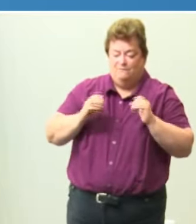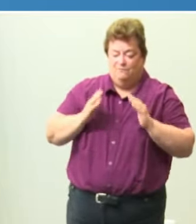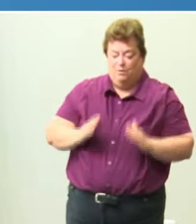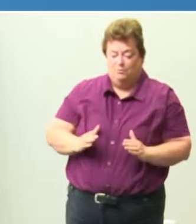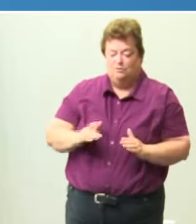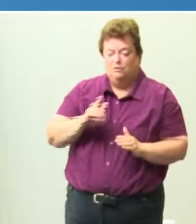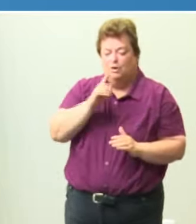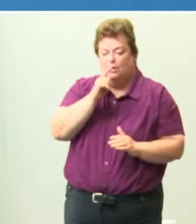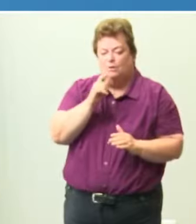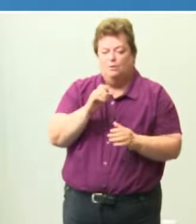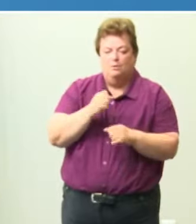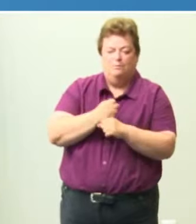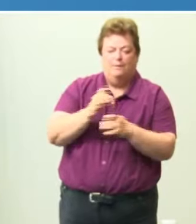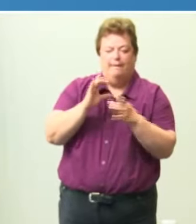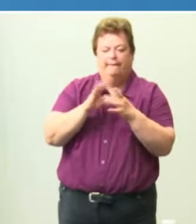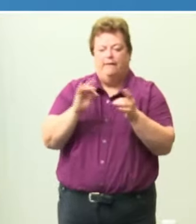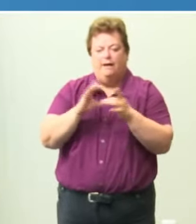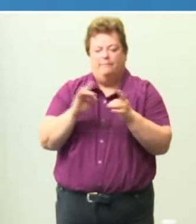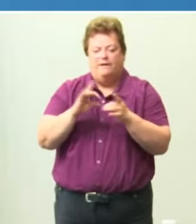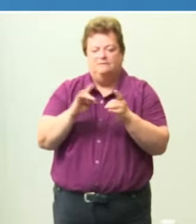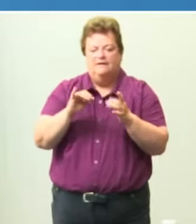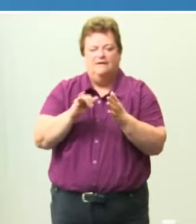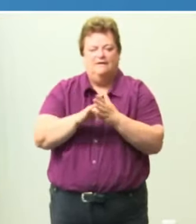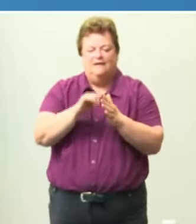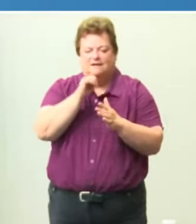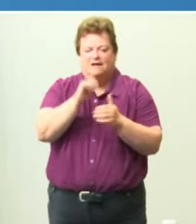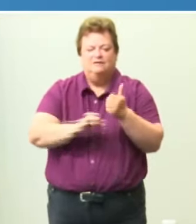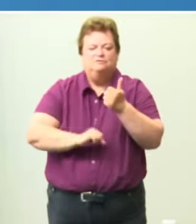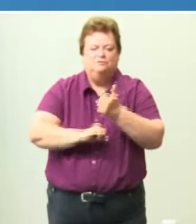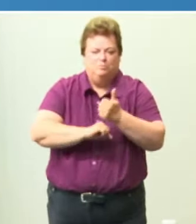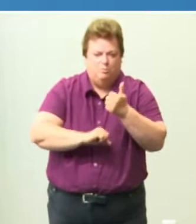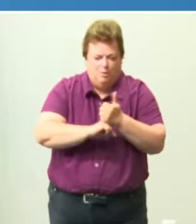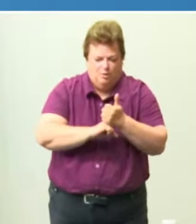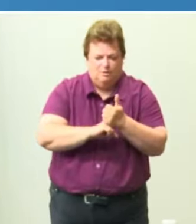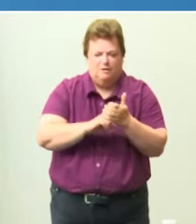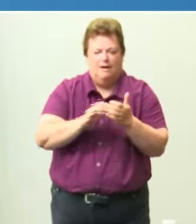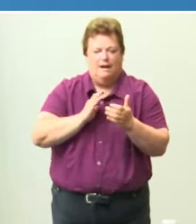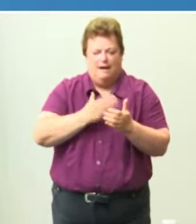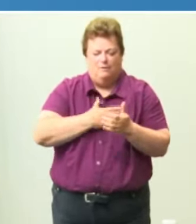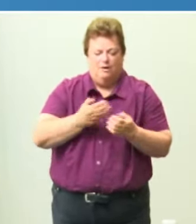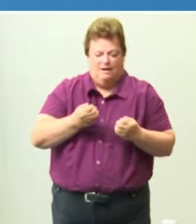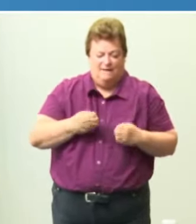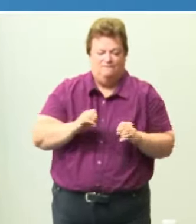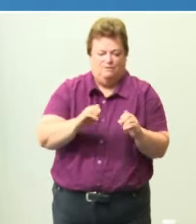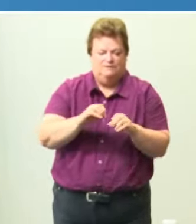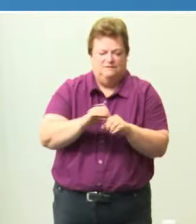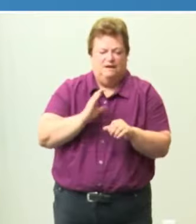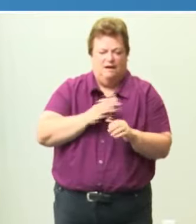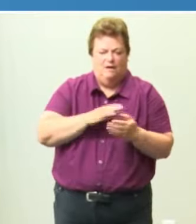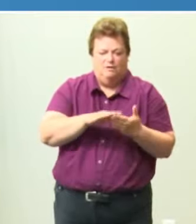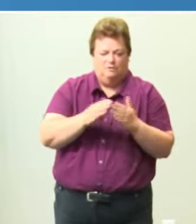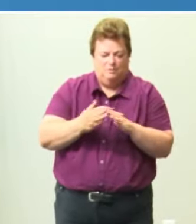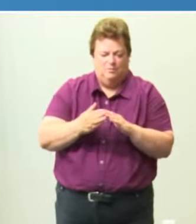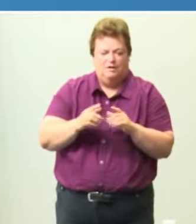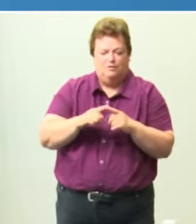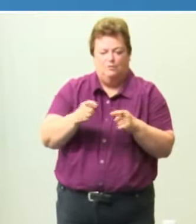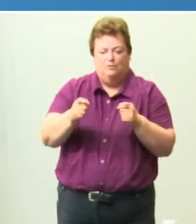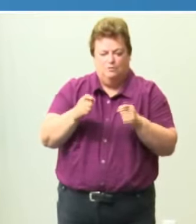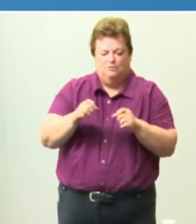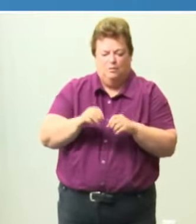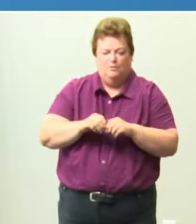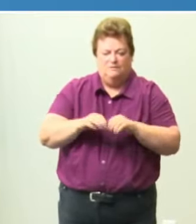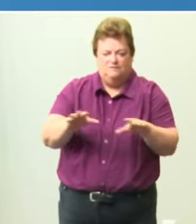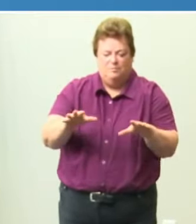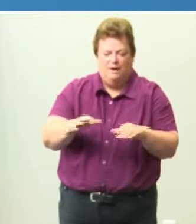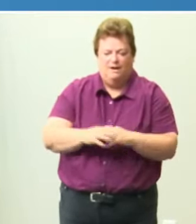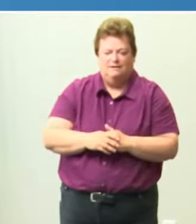make comments that are not supportive of the efforts that we're making in our community to control the spread of the